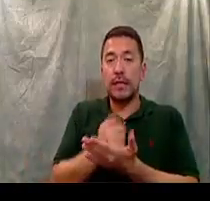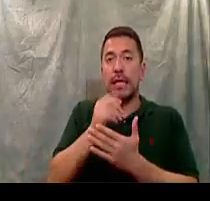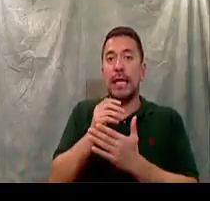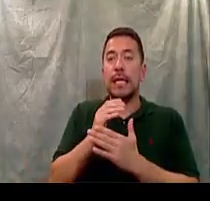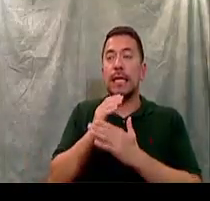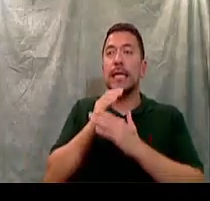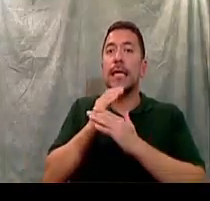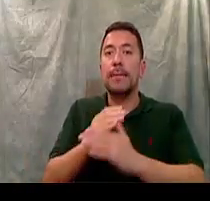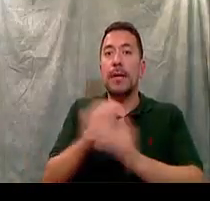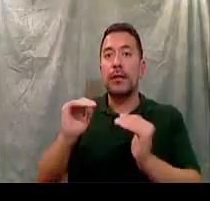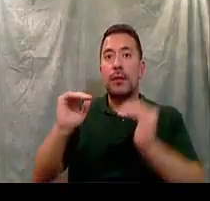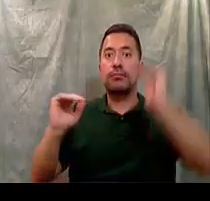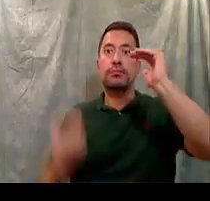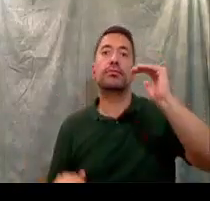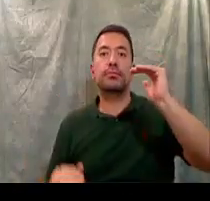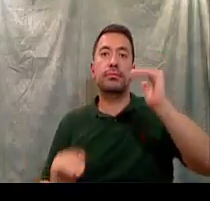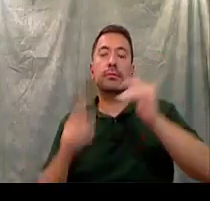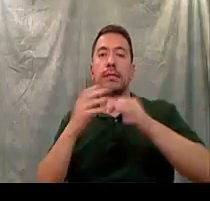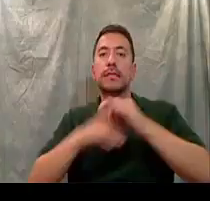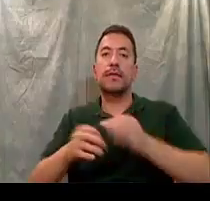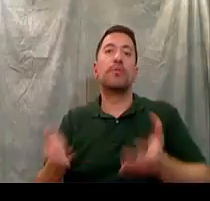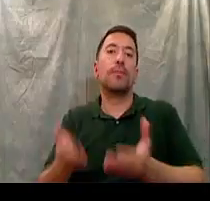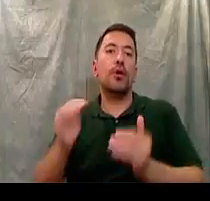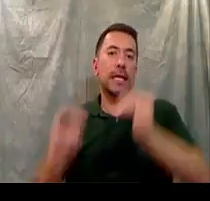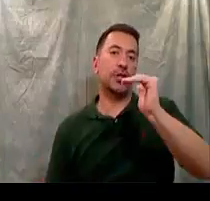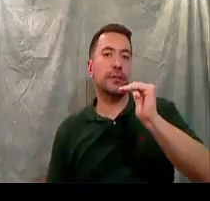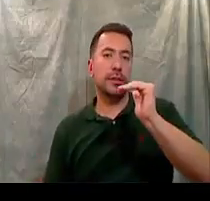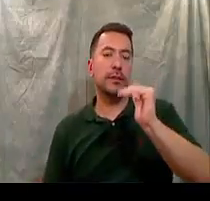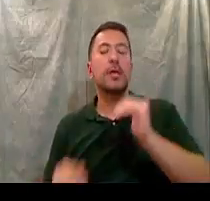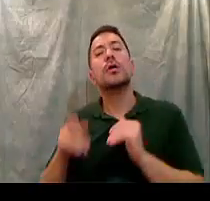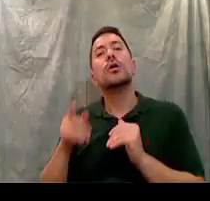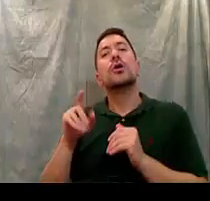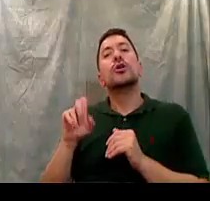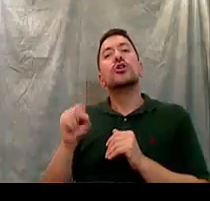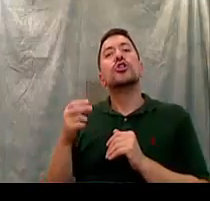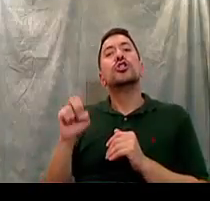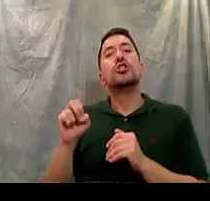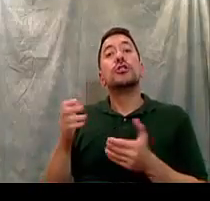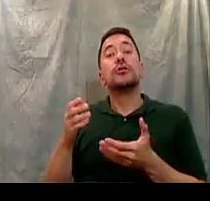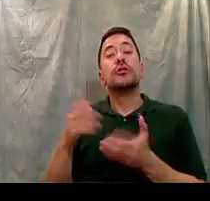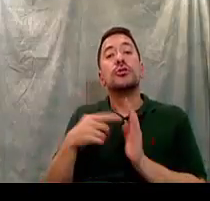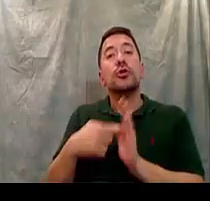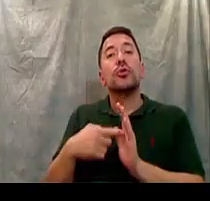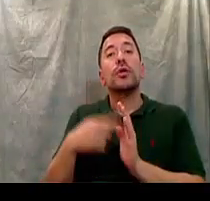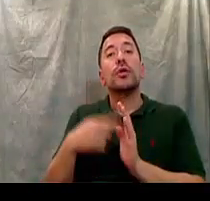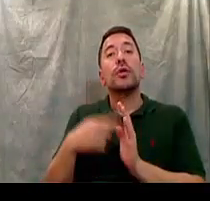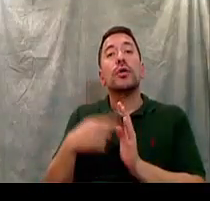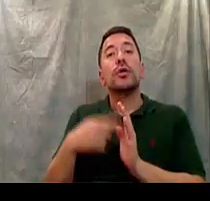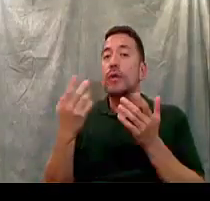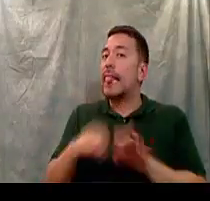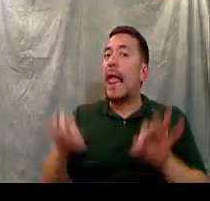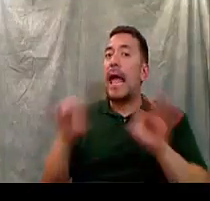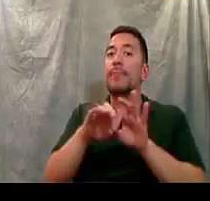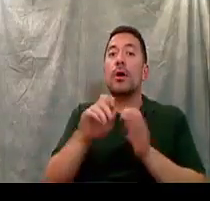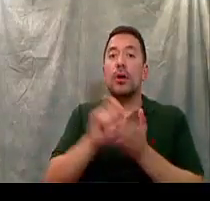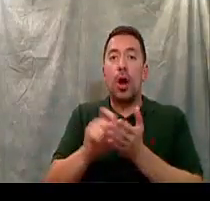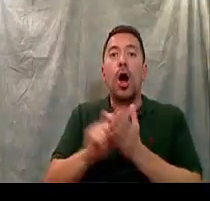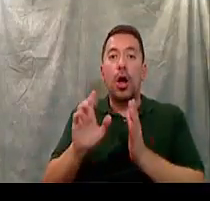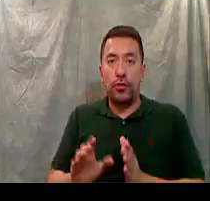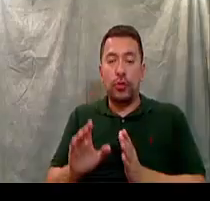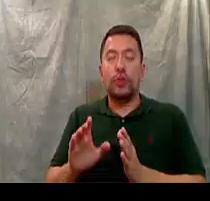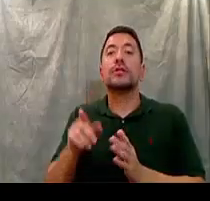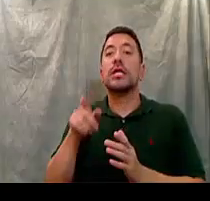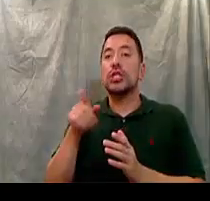justice instead of promoting it. So she's presenting these two landmark authors' insights on this big idea that she elevated,